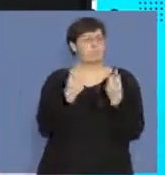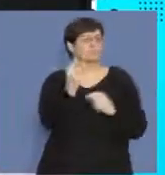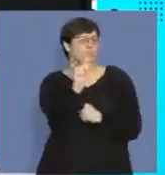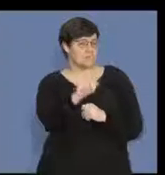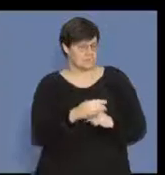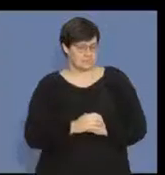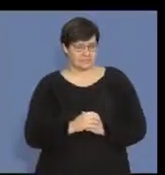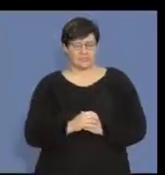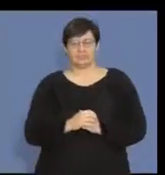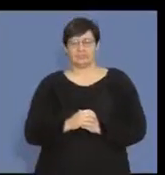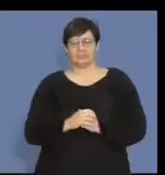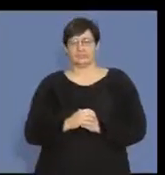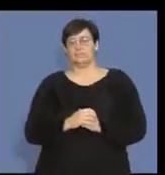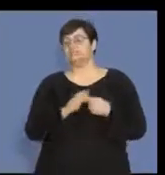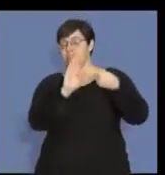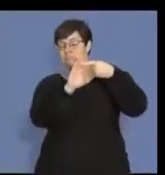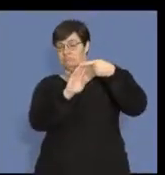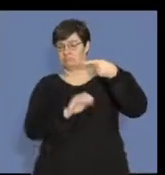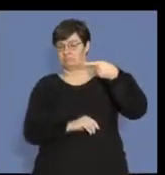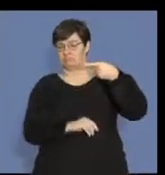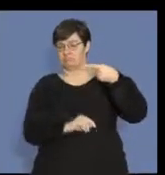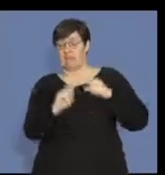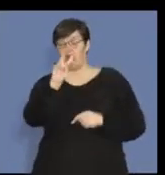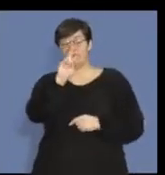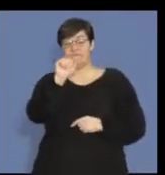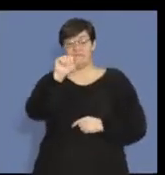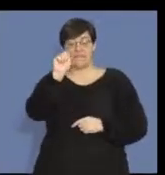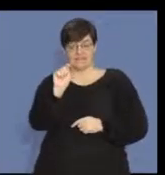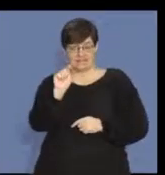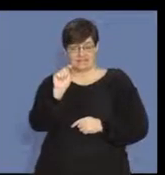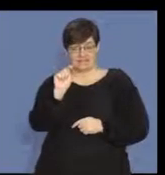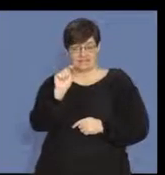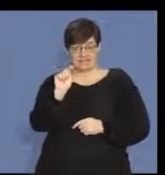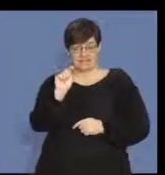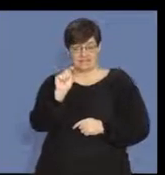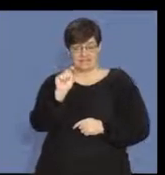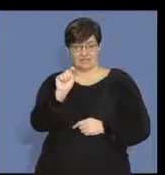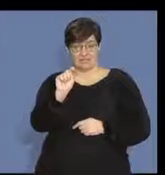one, remember when we're talking about VAT, we're talking about